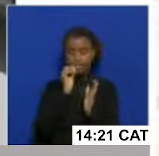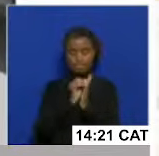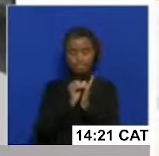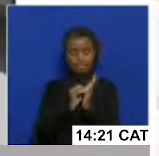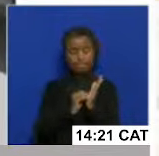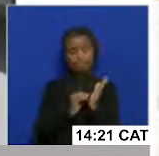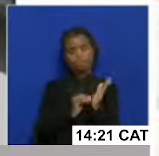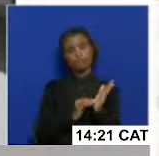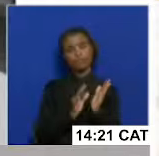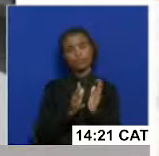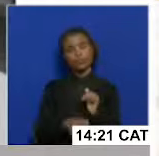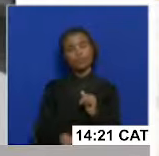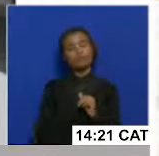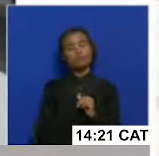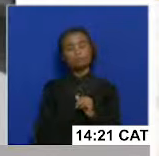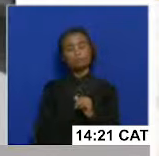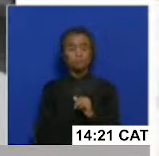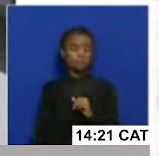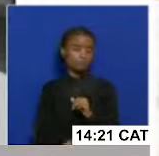Thank you, Witness K.